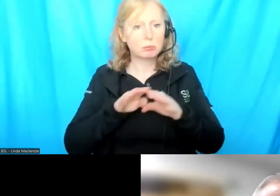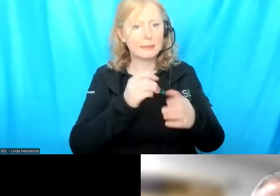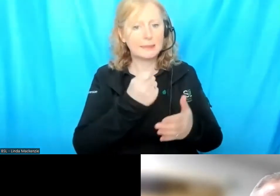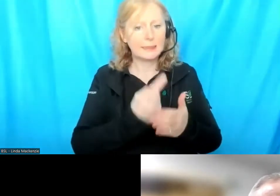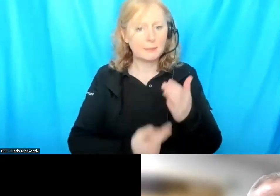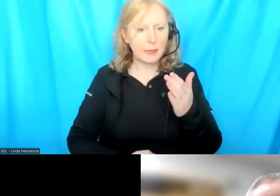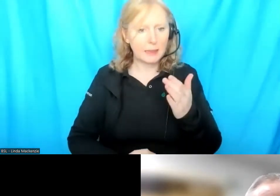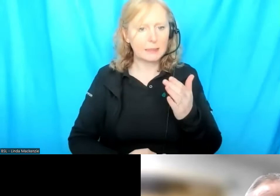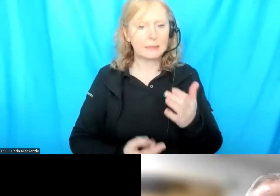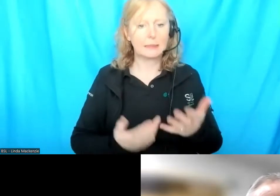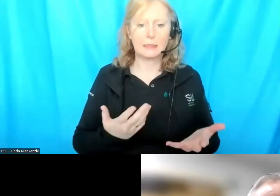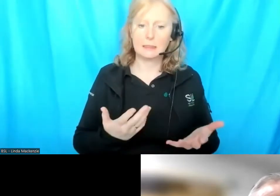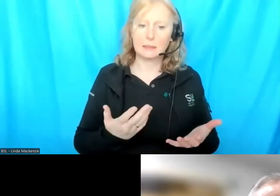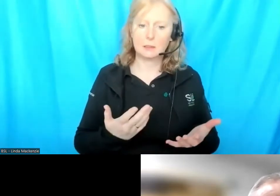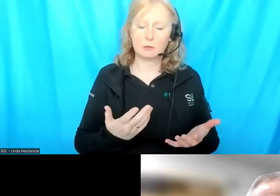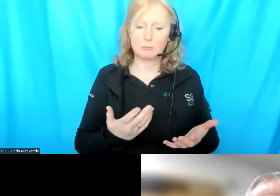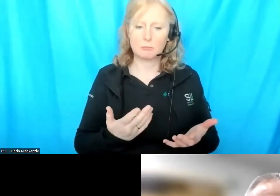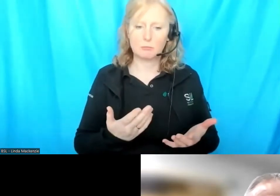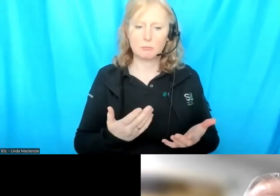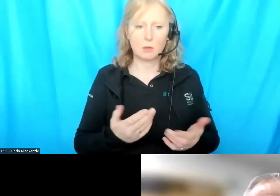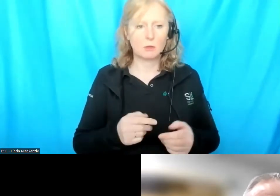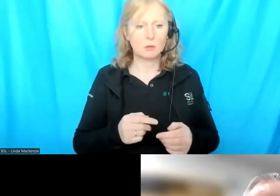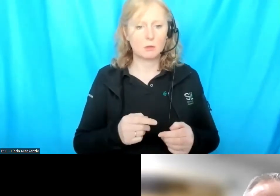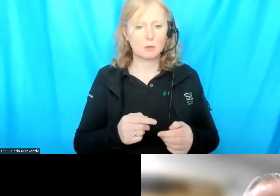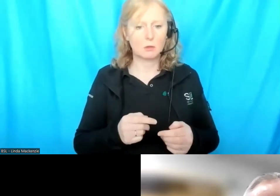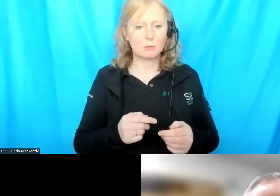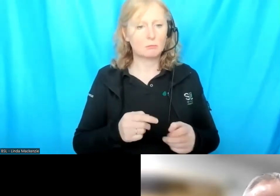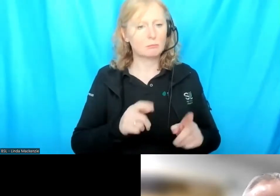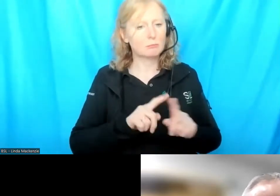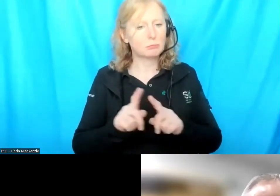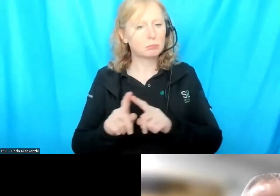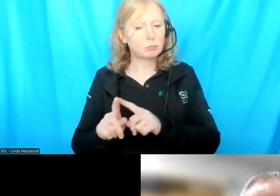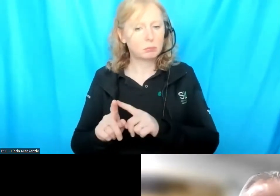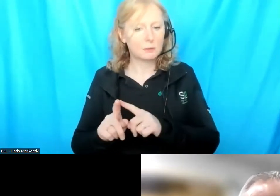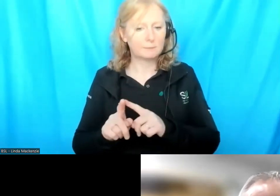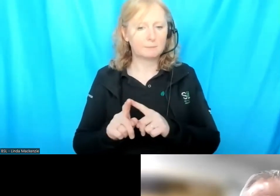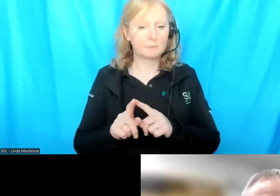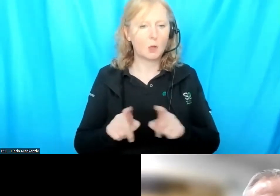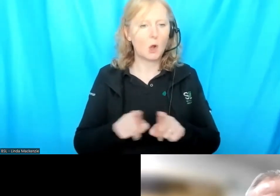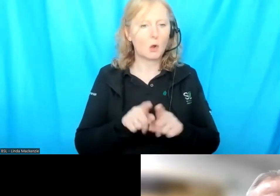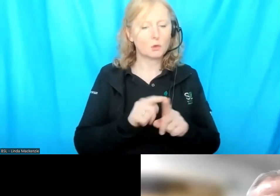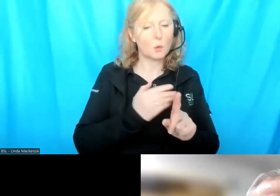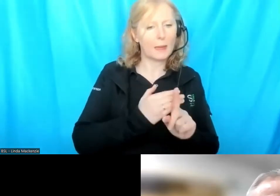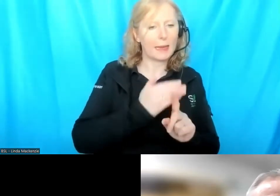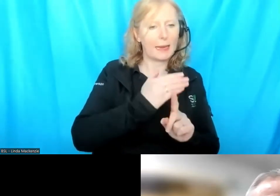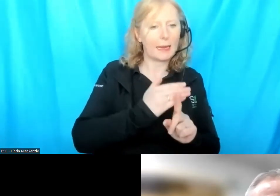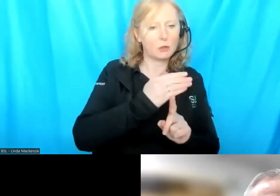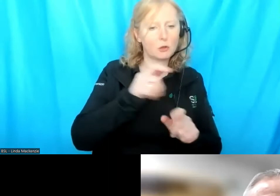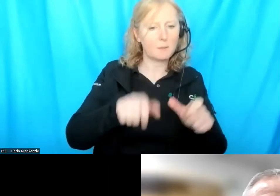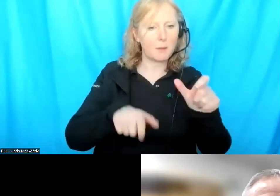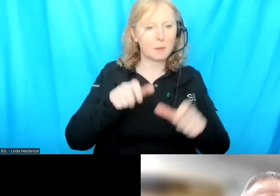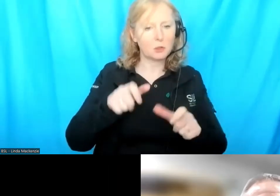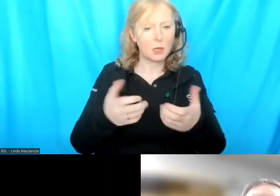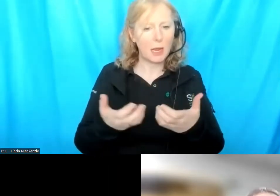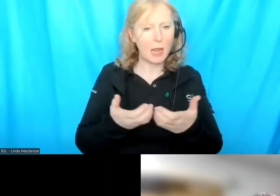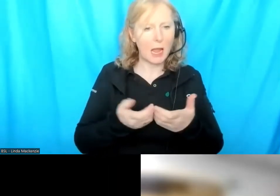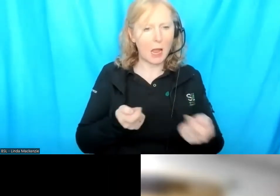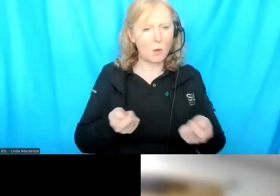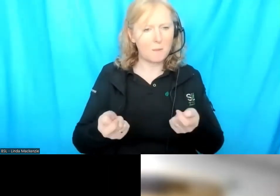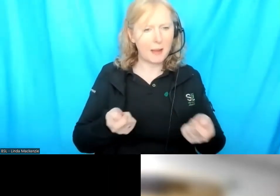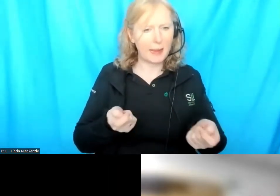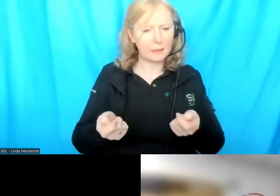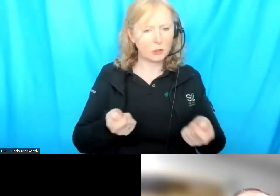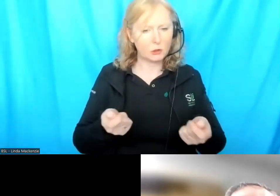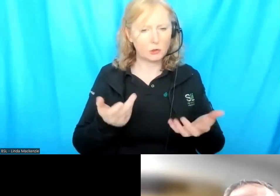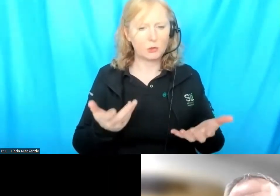equity, the reframe of disability, and even the aging population and how we manage that. And